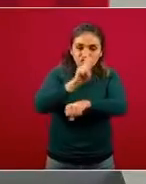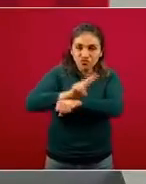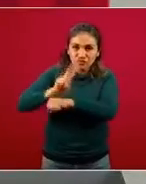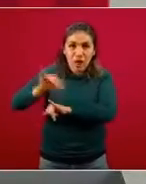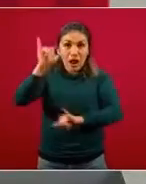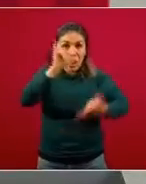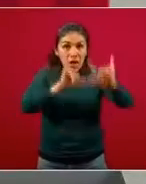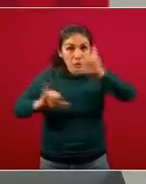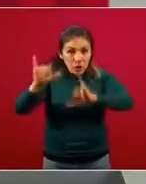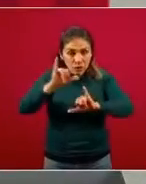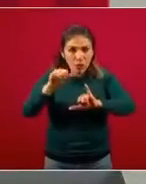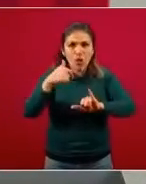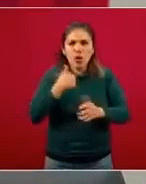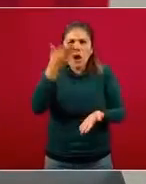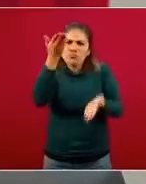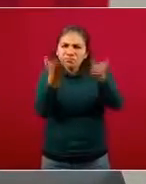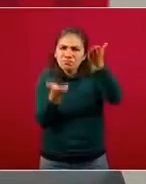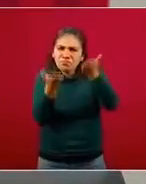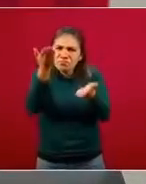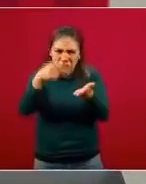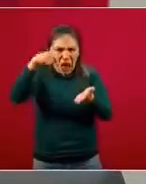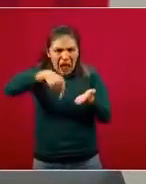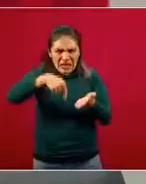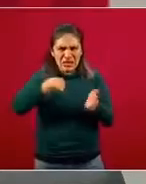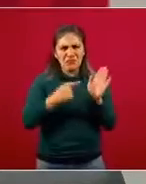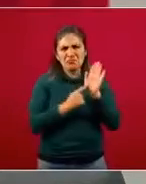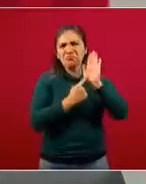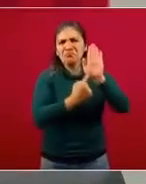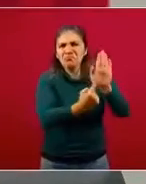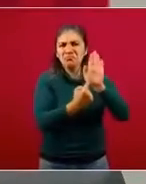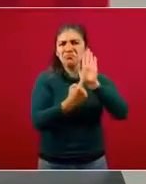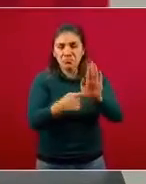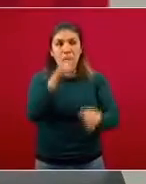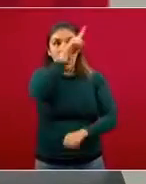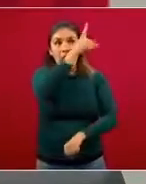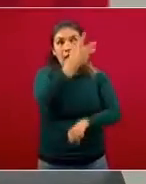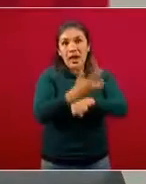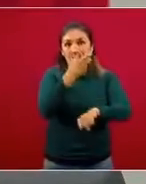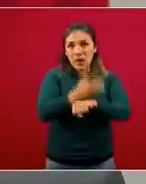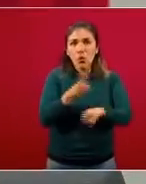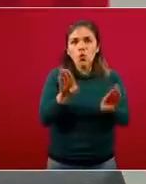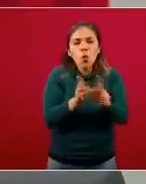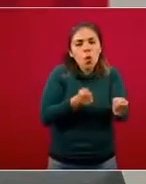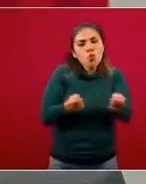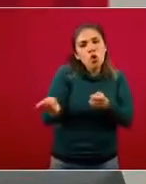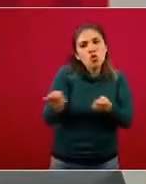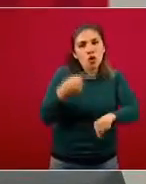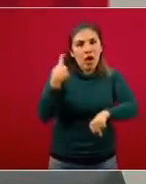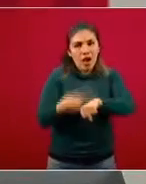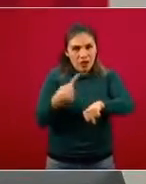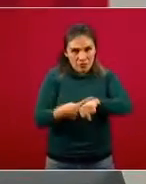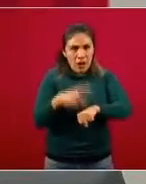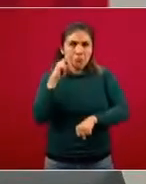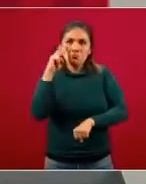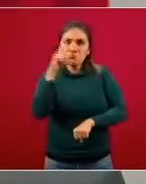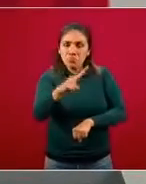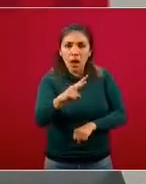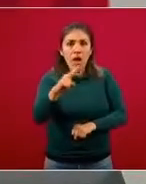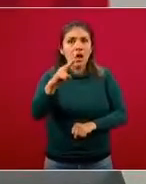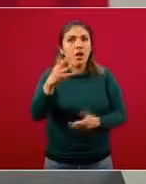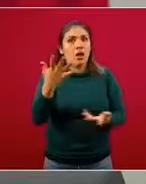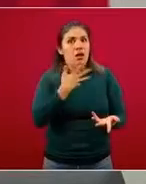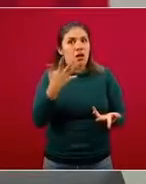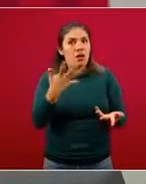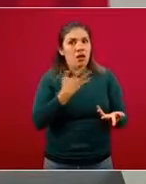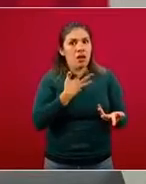technical guide for monitoring and our laboratory guide. We published that here. We showed where they have Centers